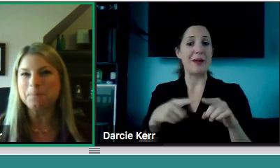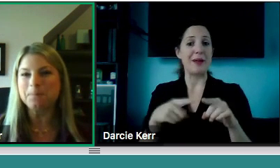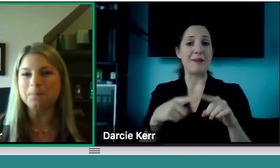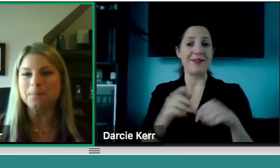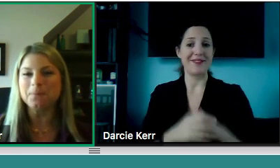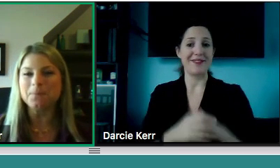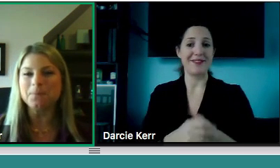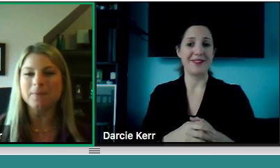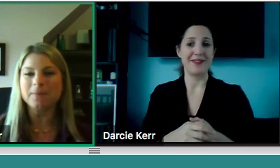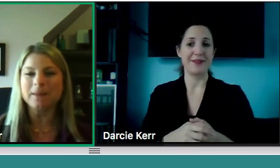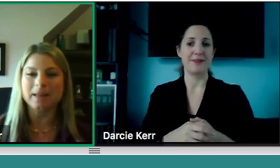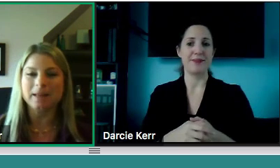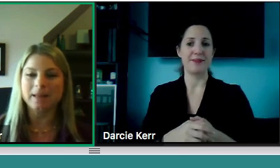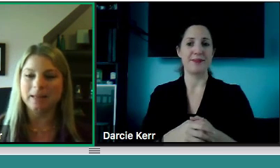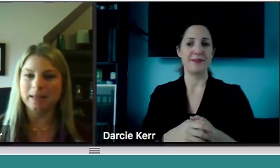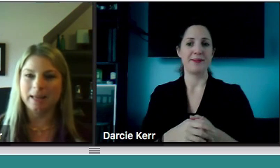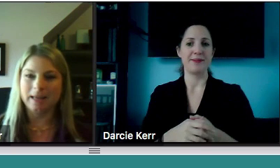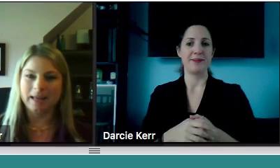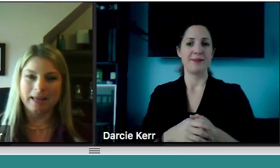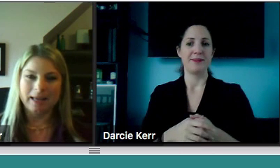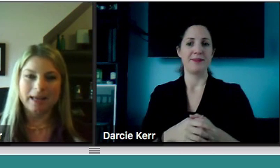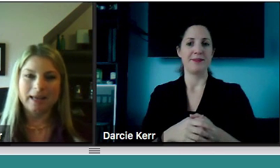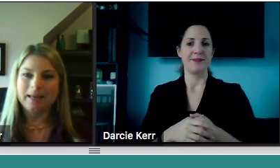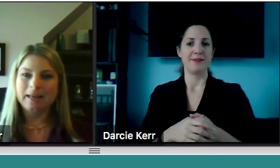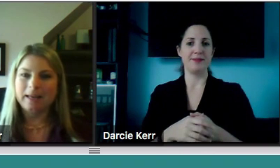So